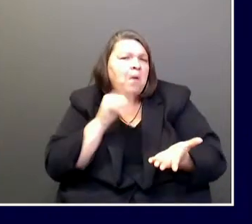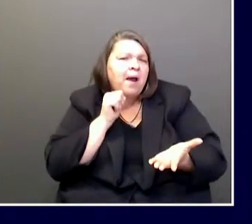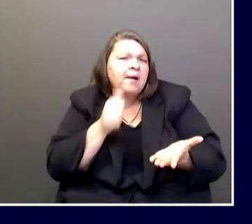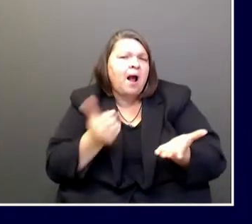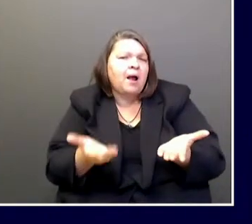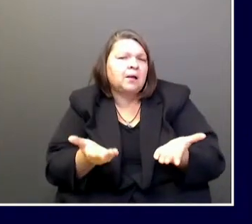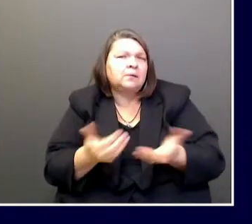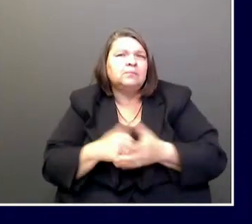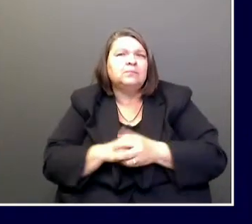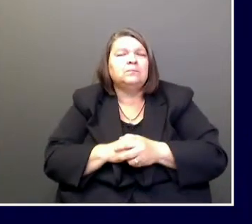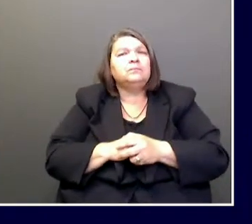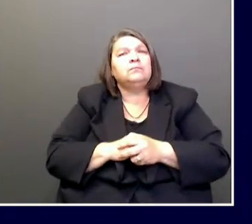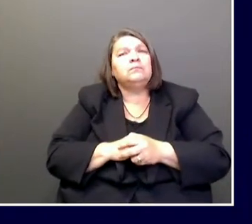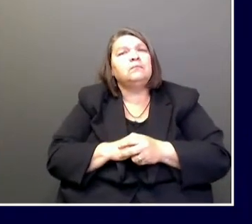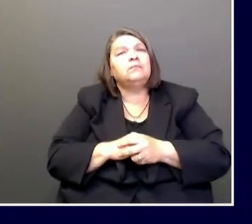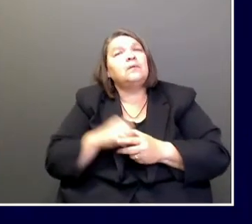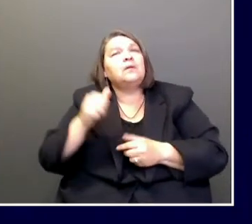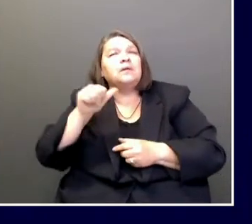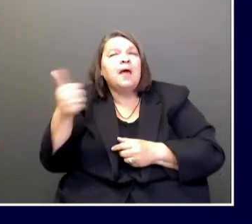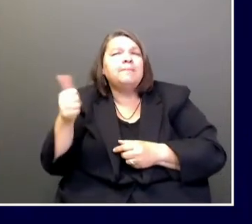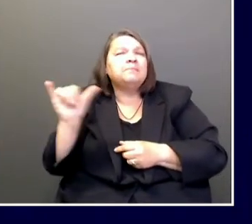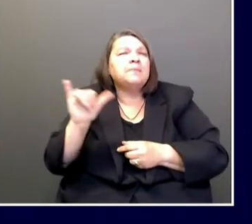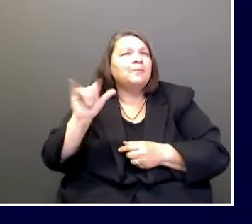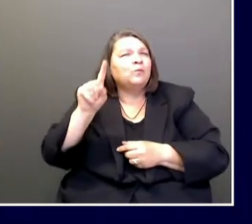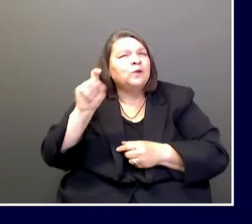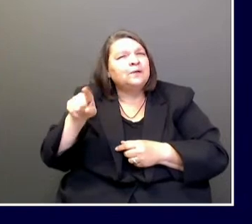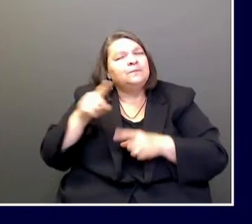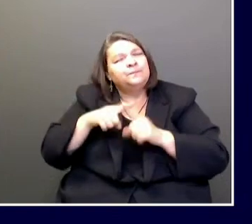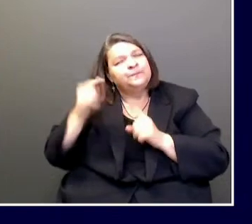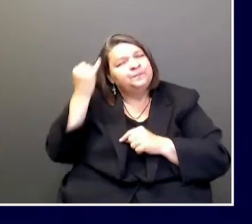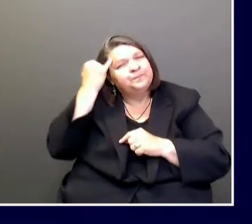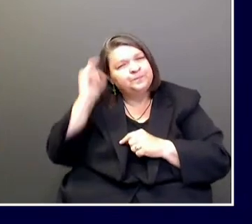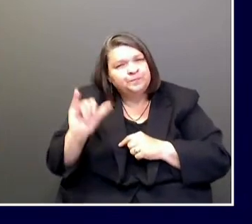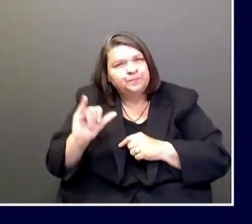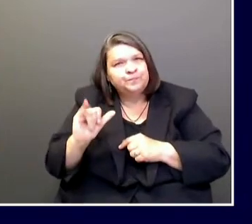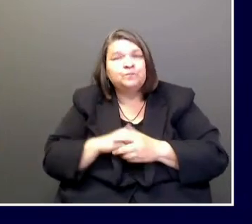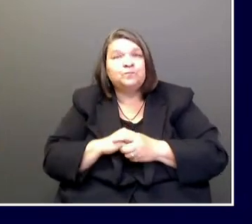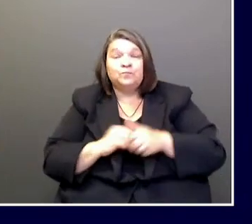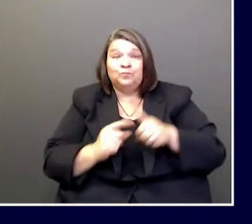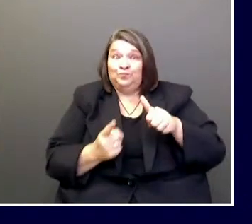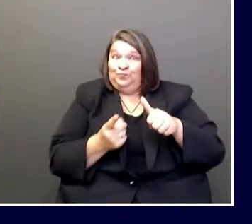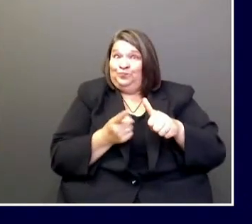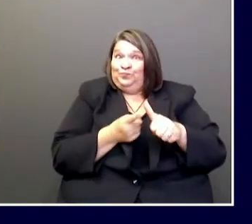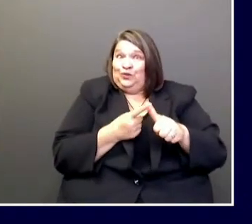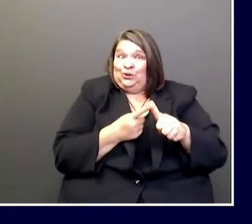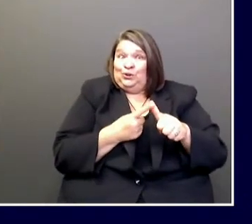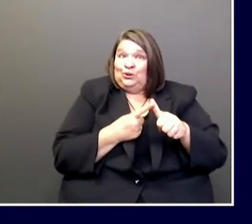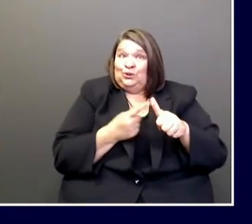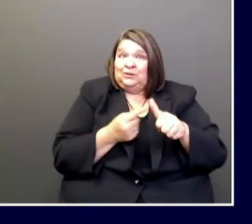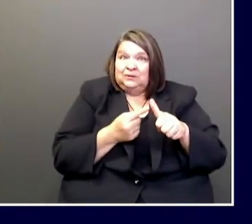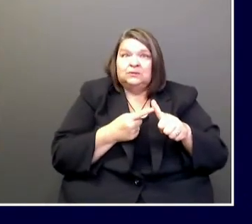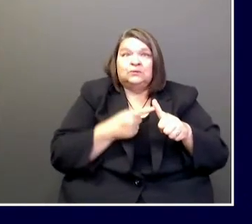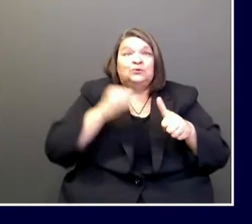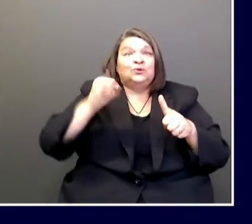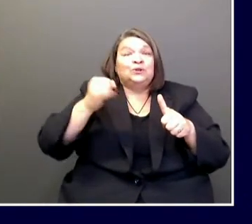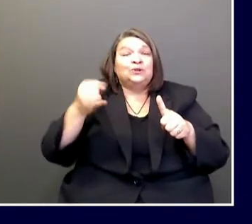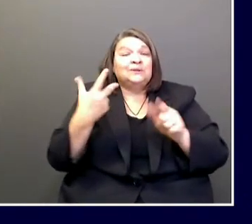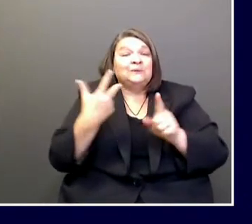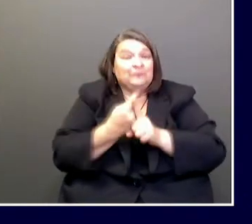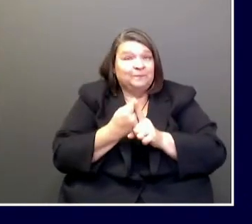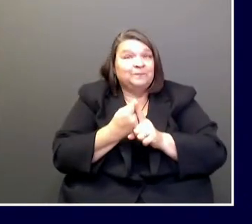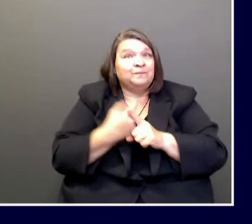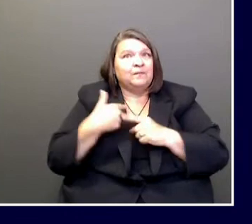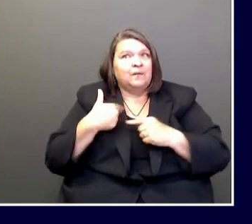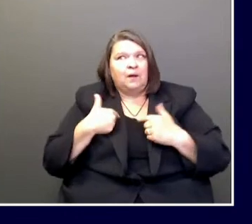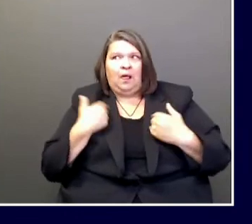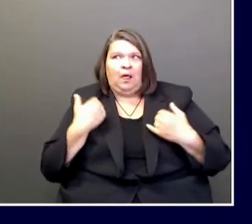out of the gate and I wanted to ensure the efficacy of that frightened me, or I was worried about it? I wanted something different. Can you